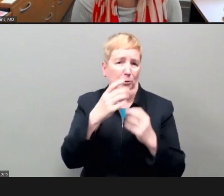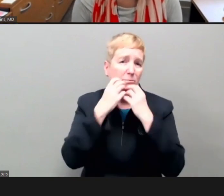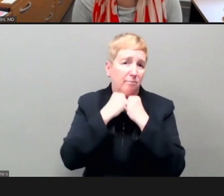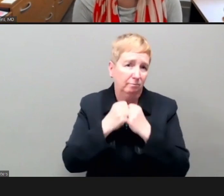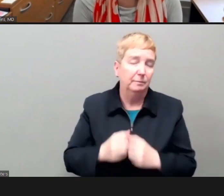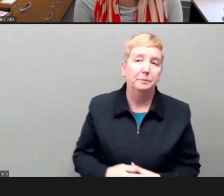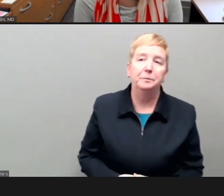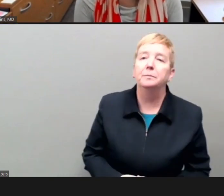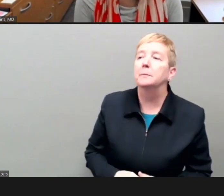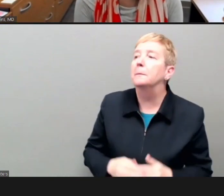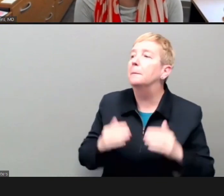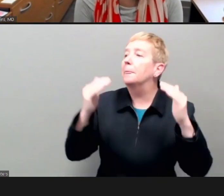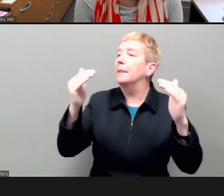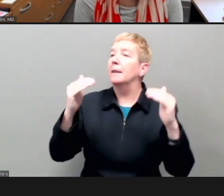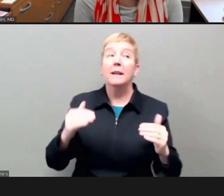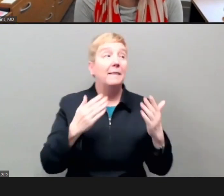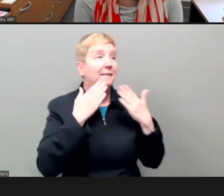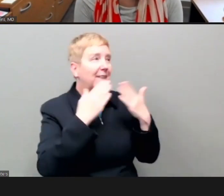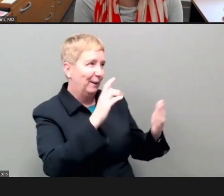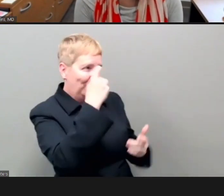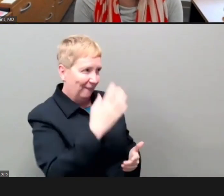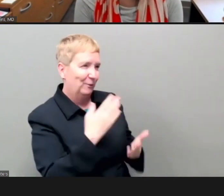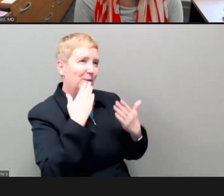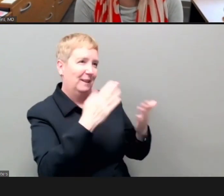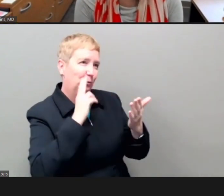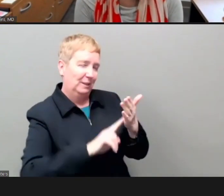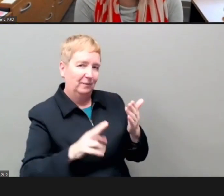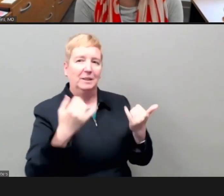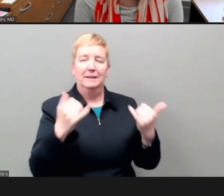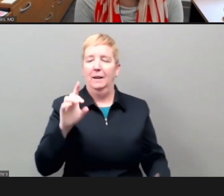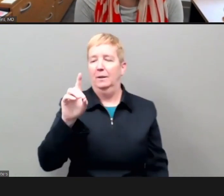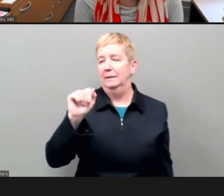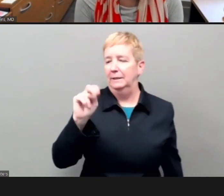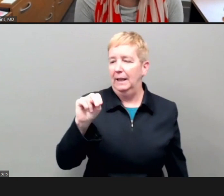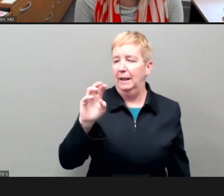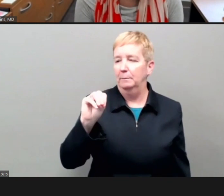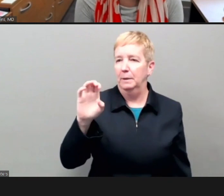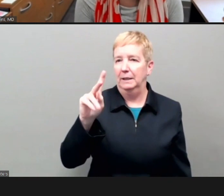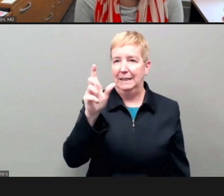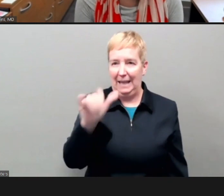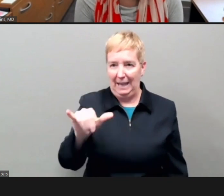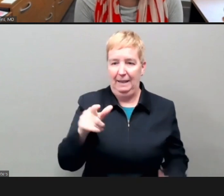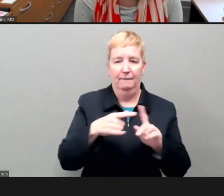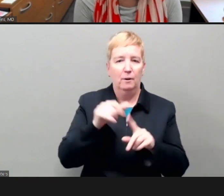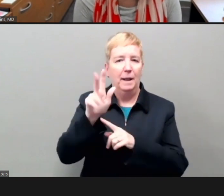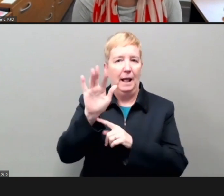Thank you, Governor and Secretaries. Next, I'll go to Dan McKay with the Albuquerque Journal.